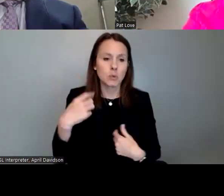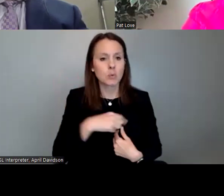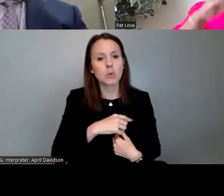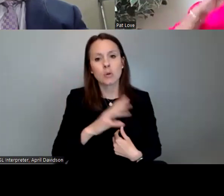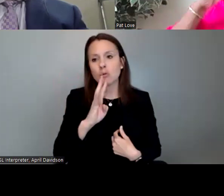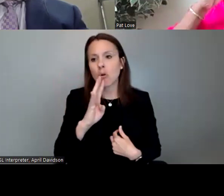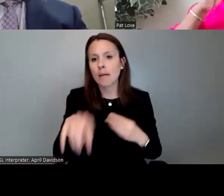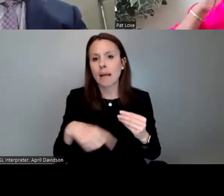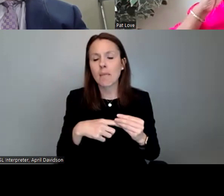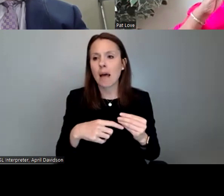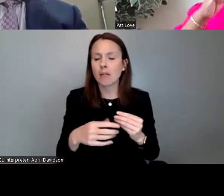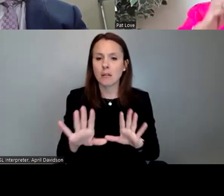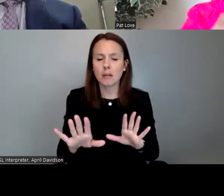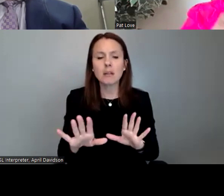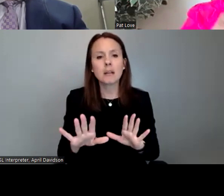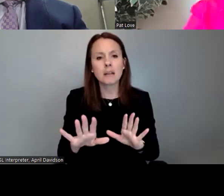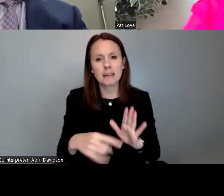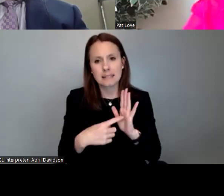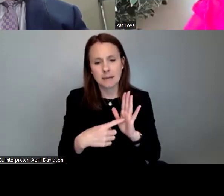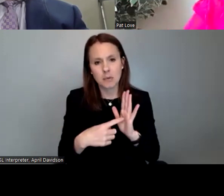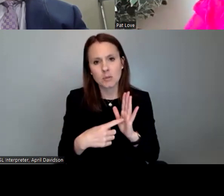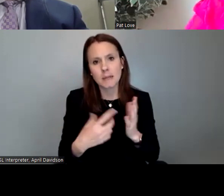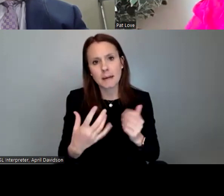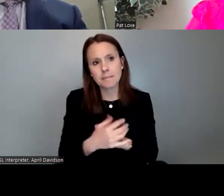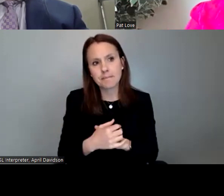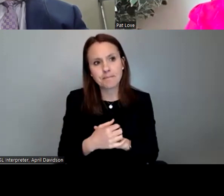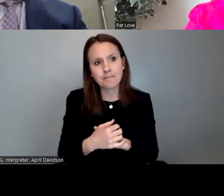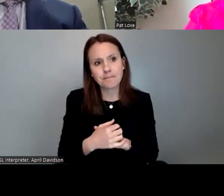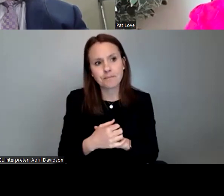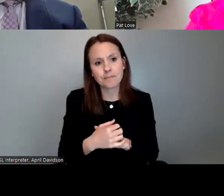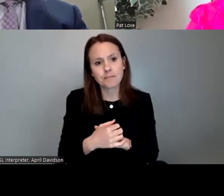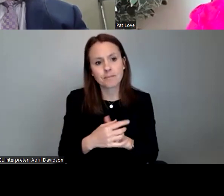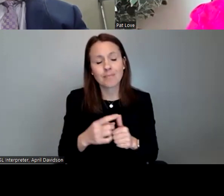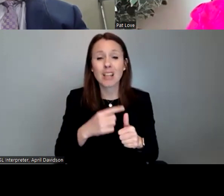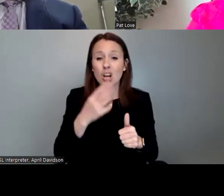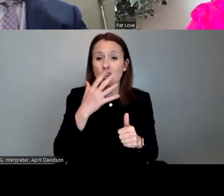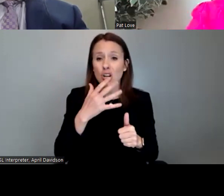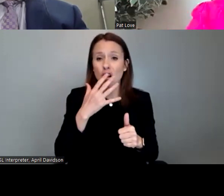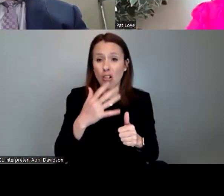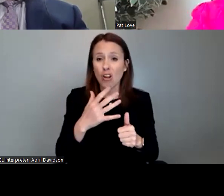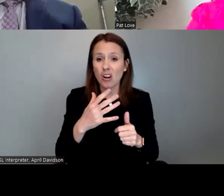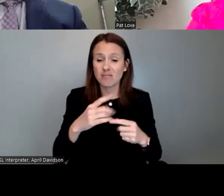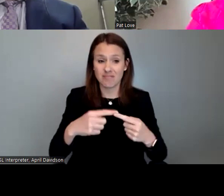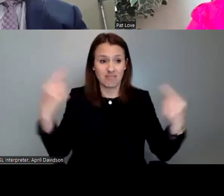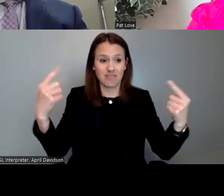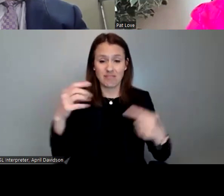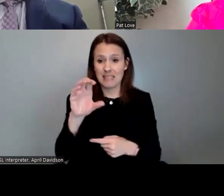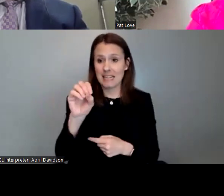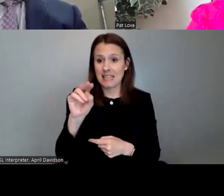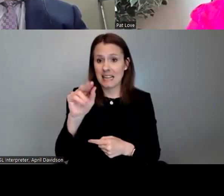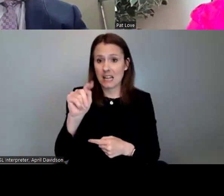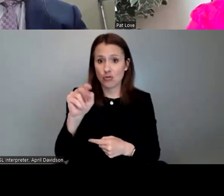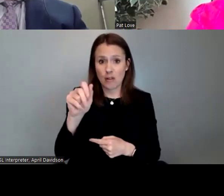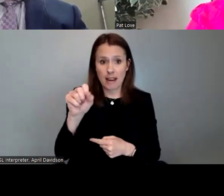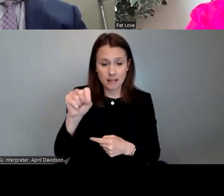things, excuse me, such as color contrast, because if a person is visually impaired,